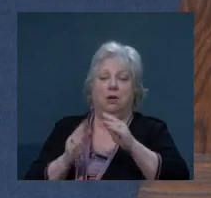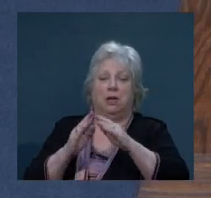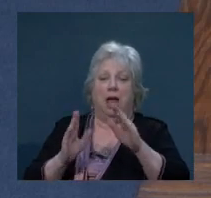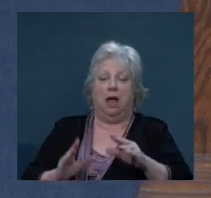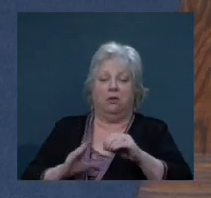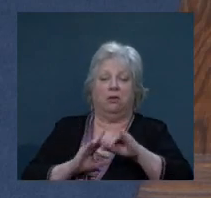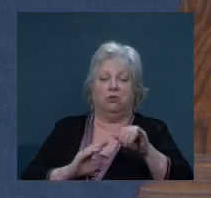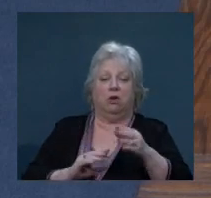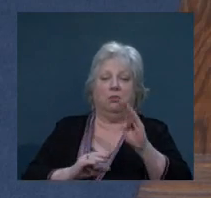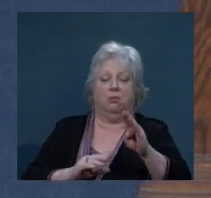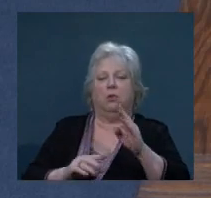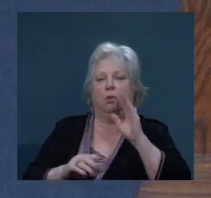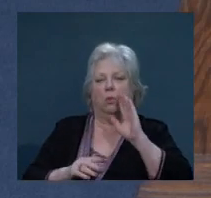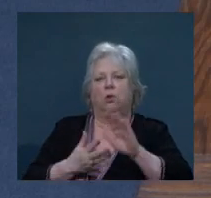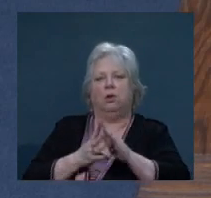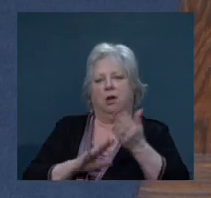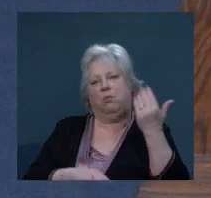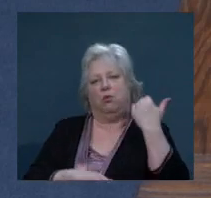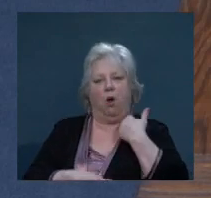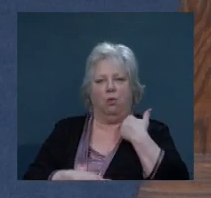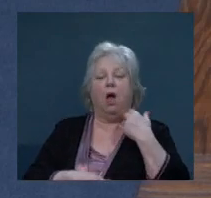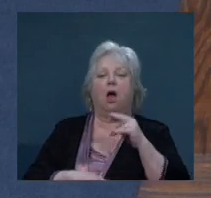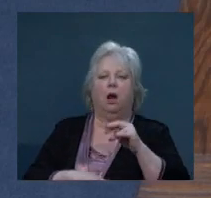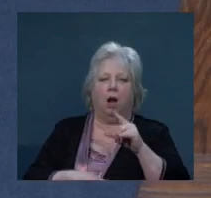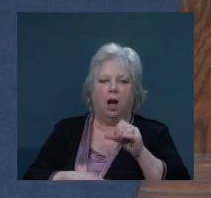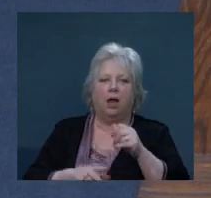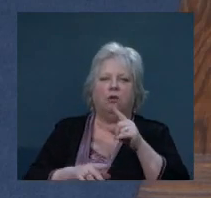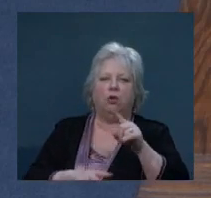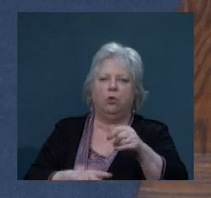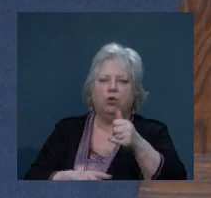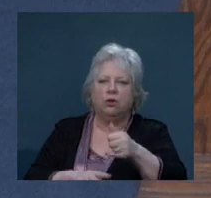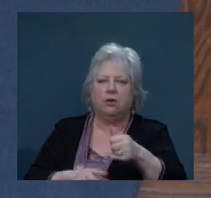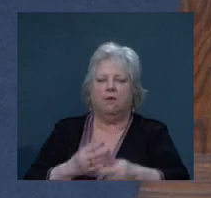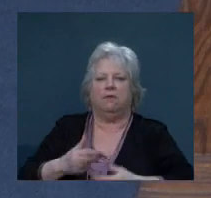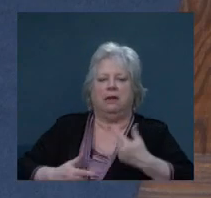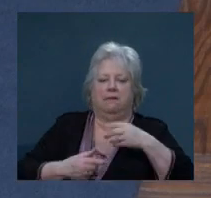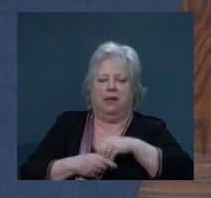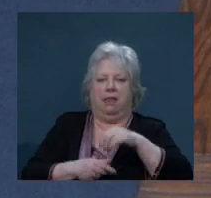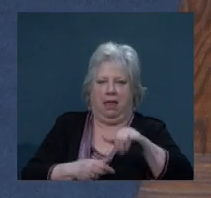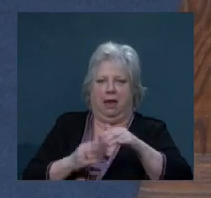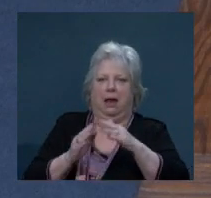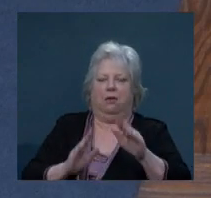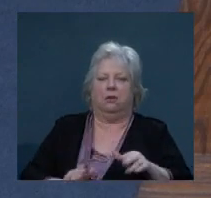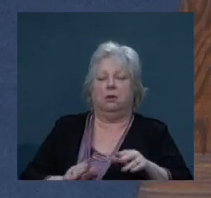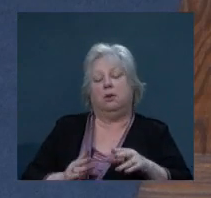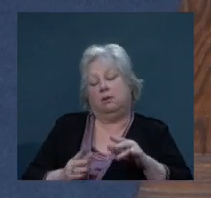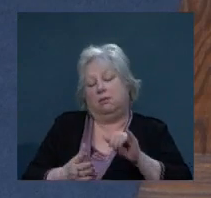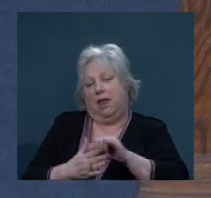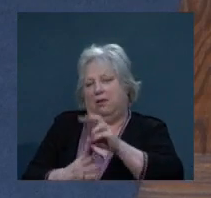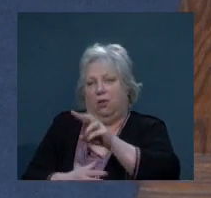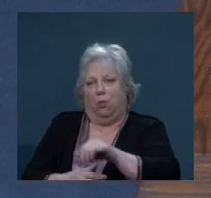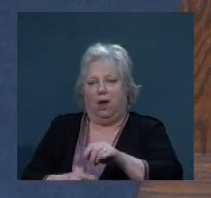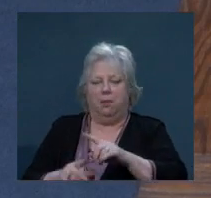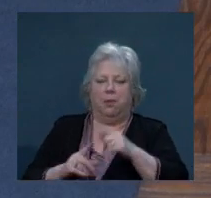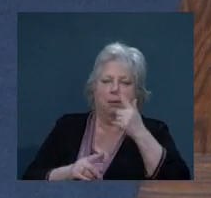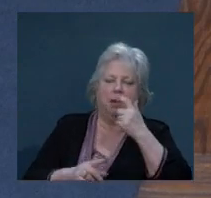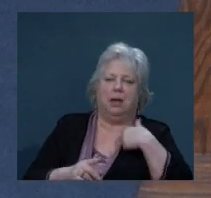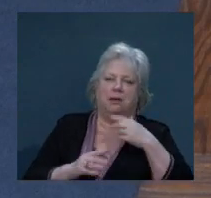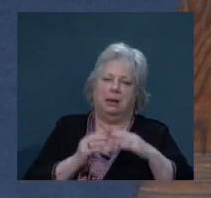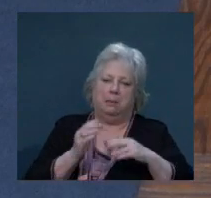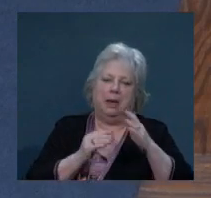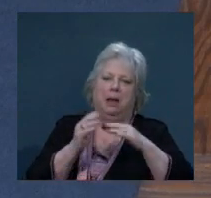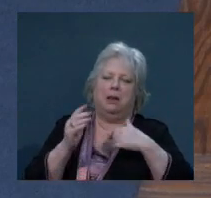gonna go broke unless you're gonna live in it. I mean, it's just that way. But because of the bills I've been